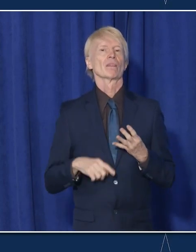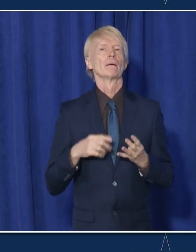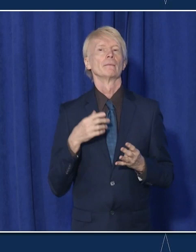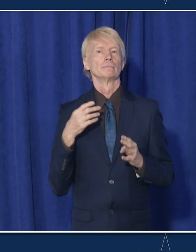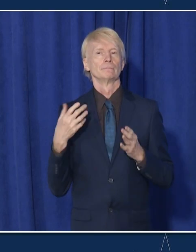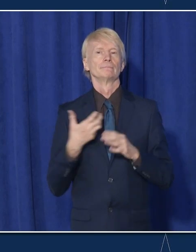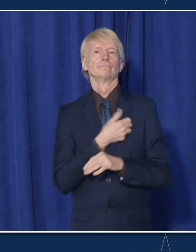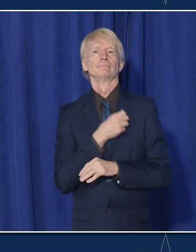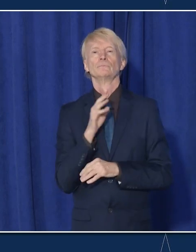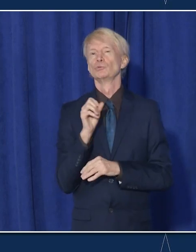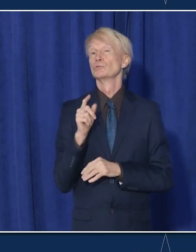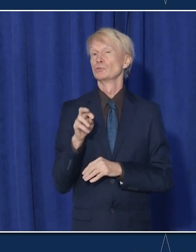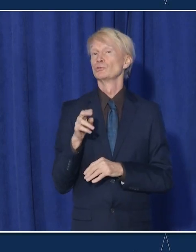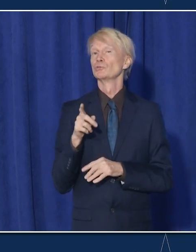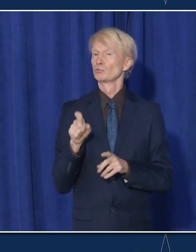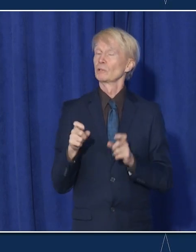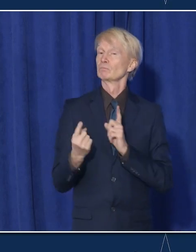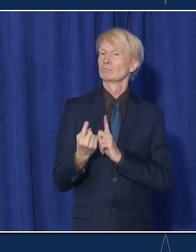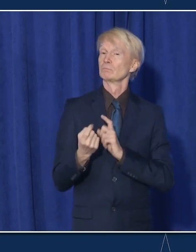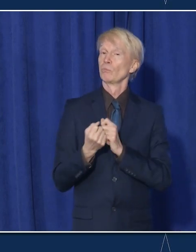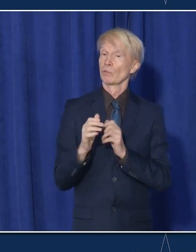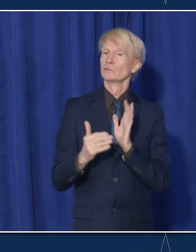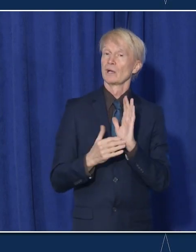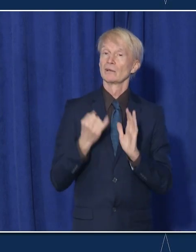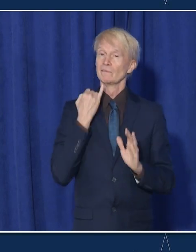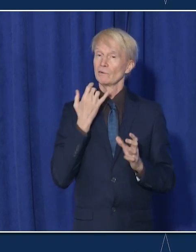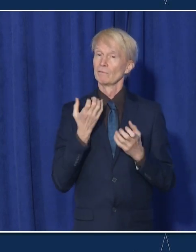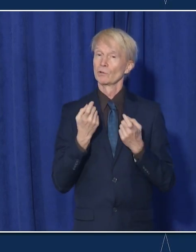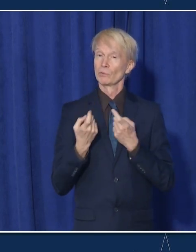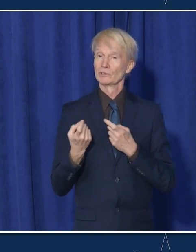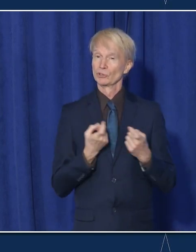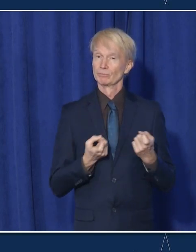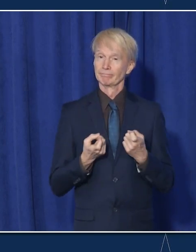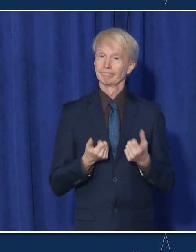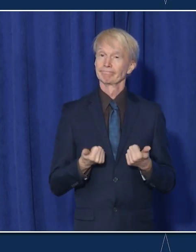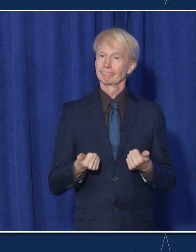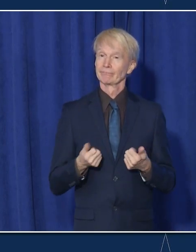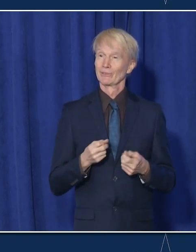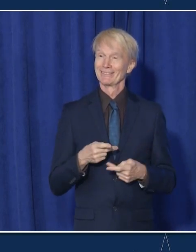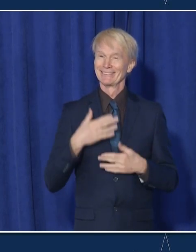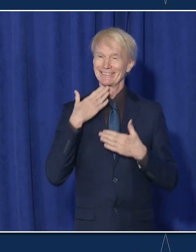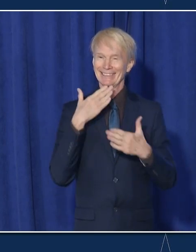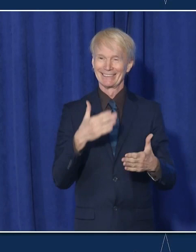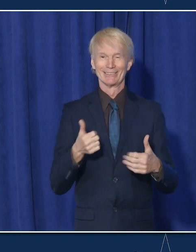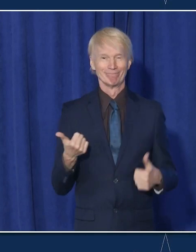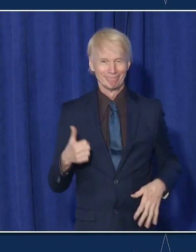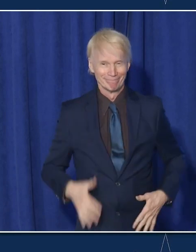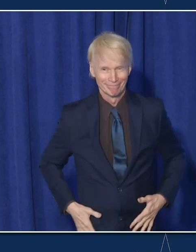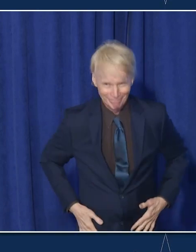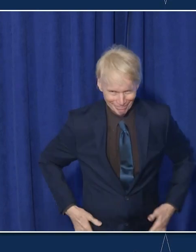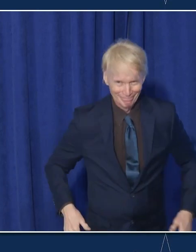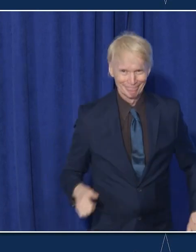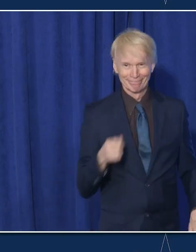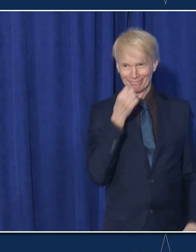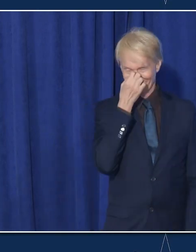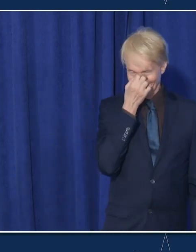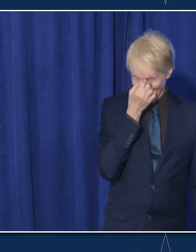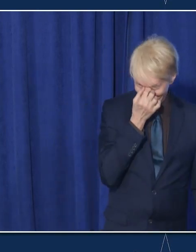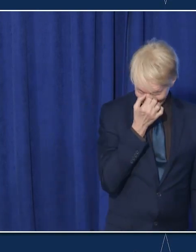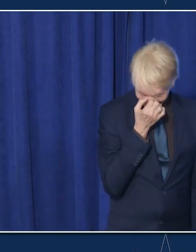your doctor if you have specific questions. All right. Thank you.